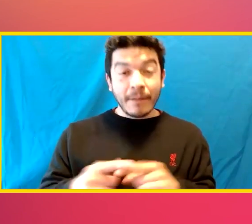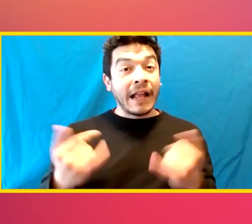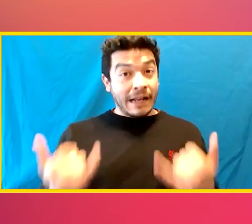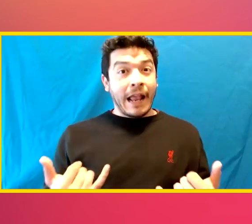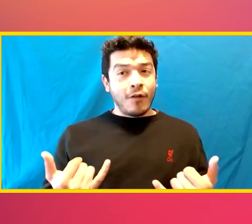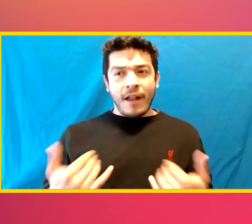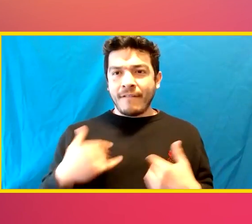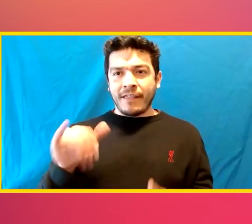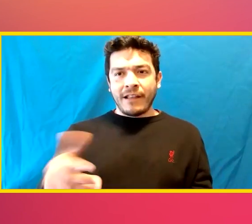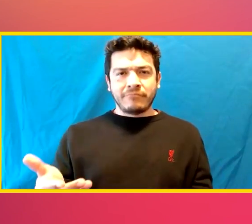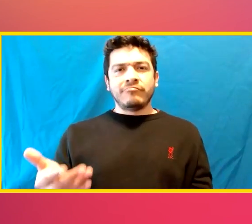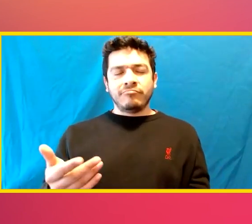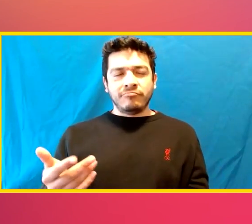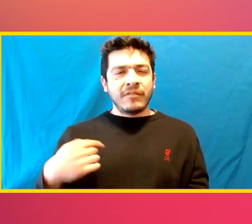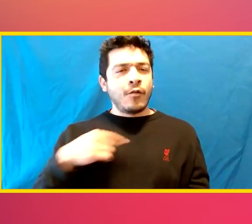right? So